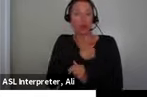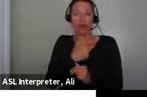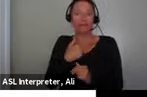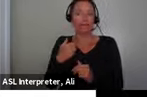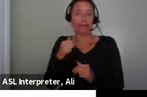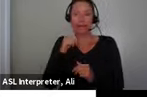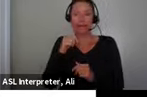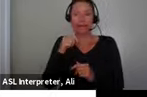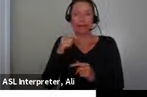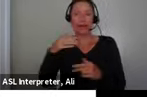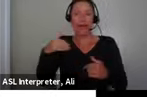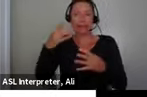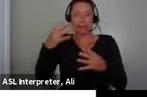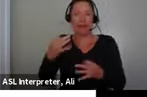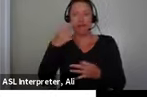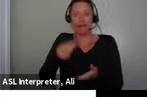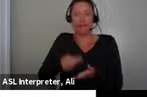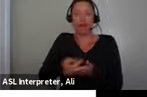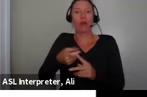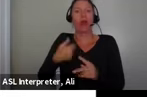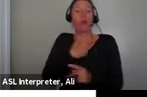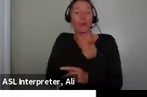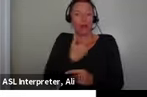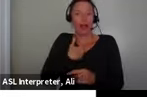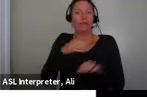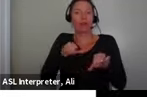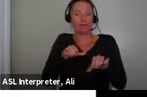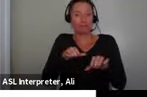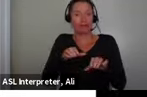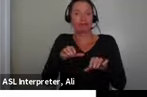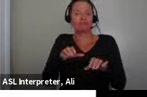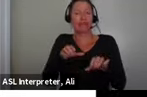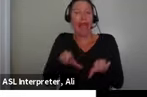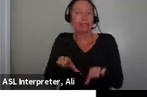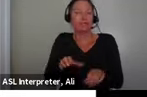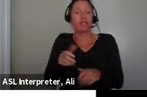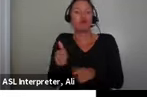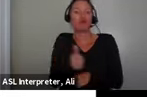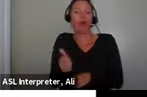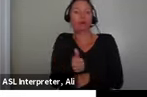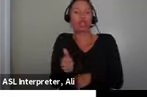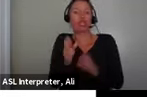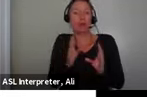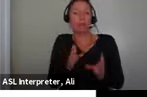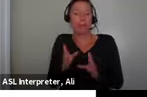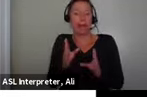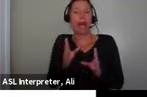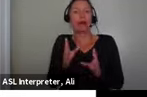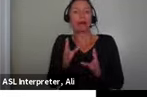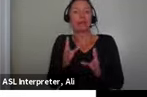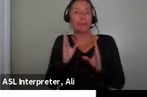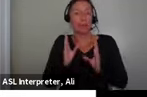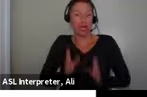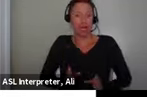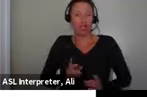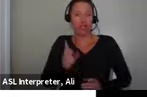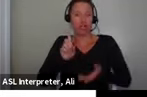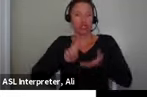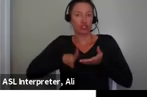an active transportation planner who is looking at multiple sources. That includes